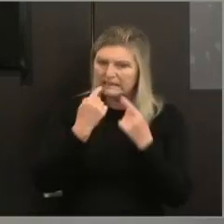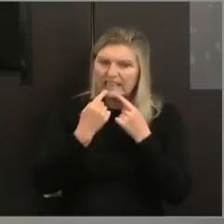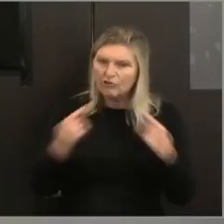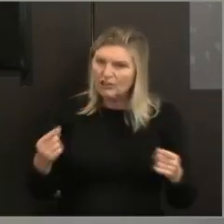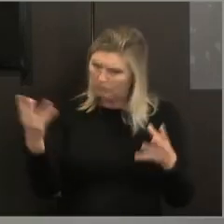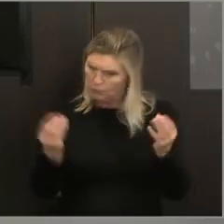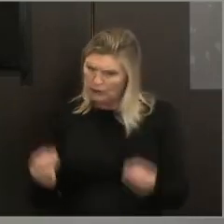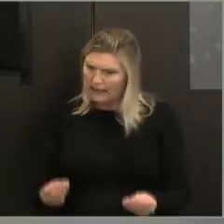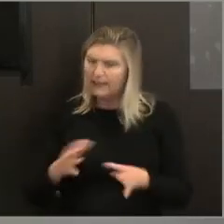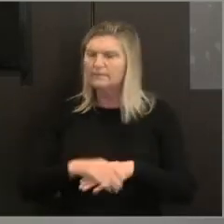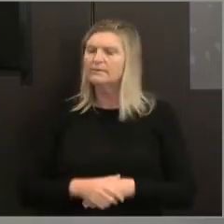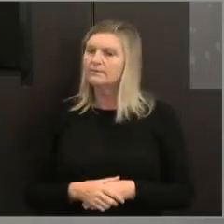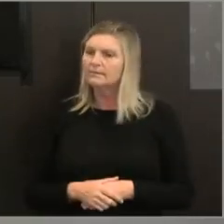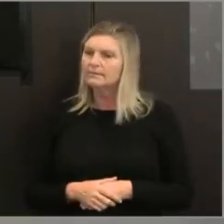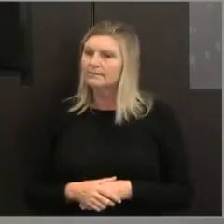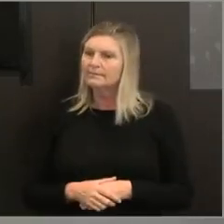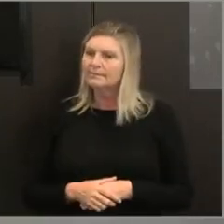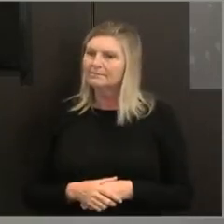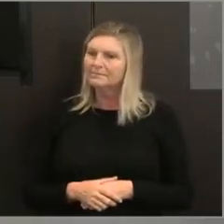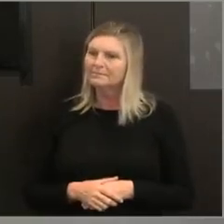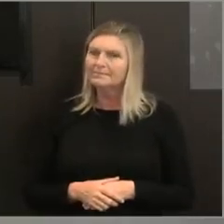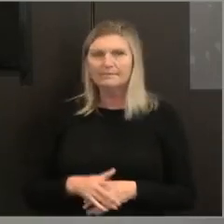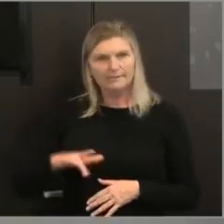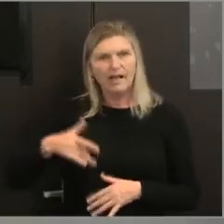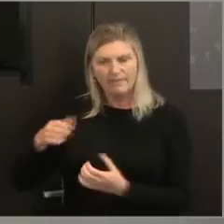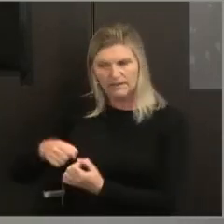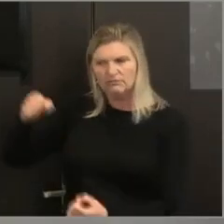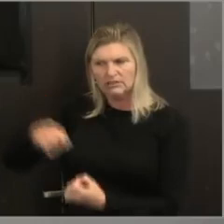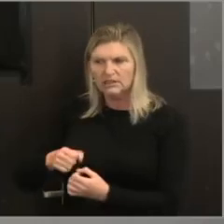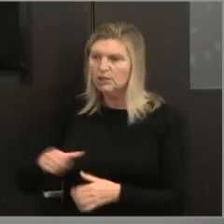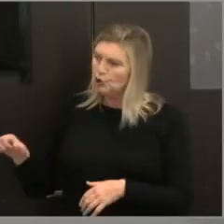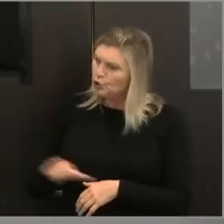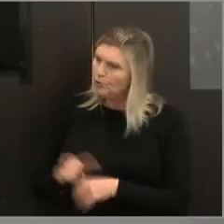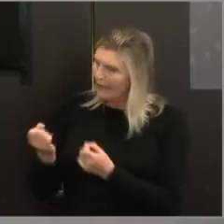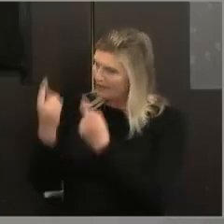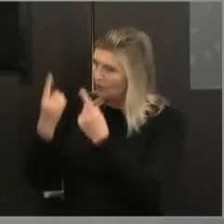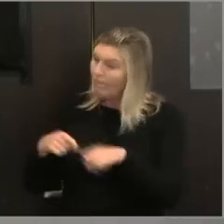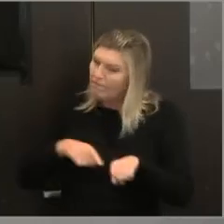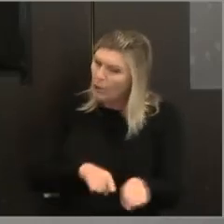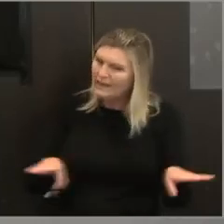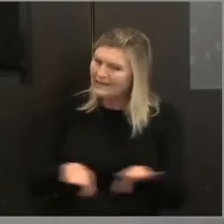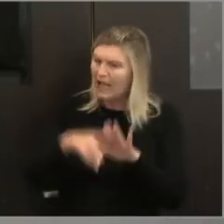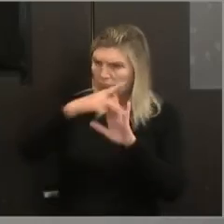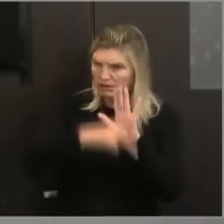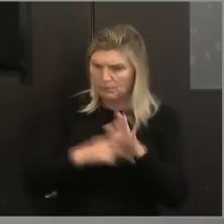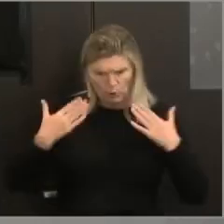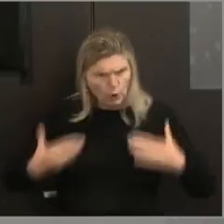was drafted, and I think it's the basis on which Te Tiriti o Waitangi should be understood.